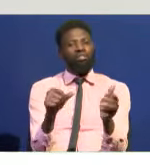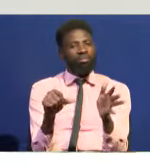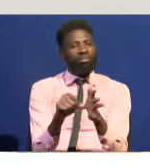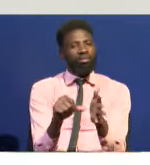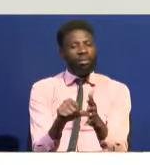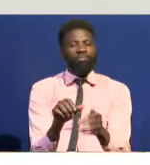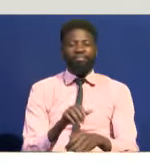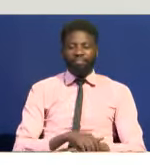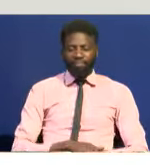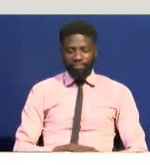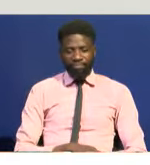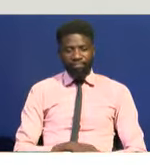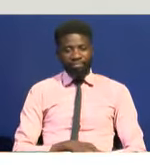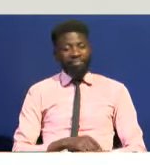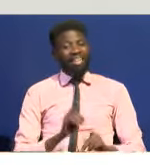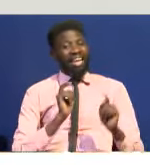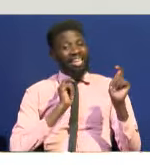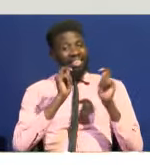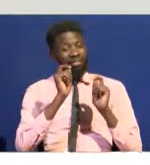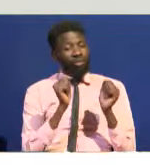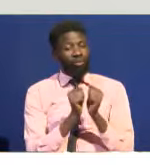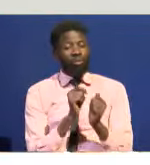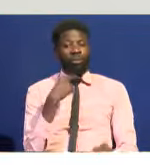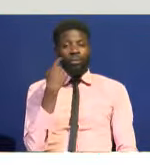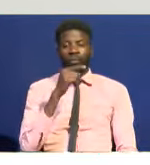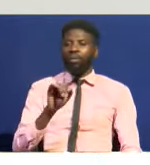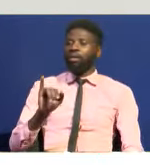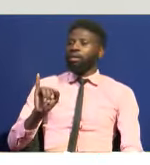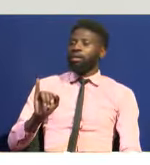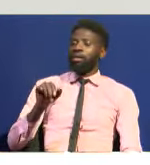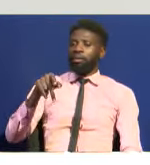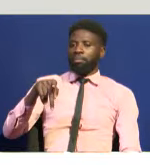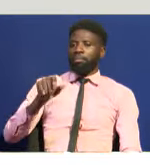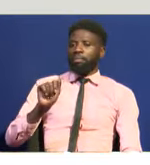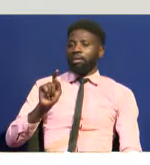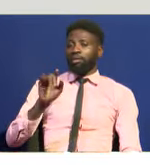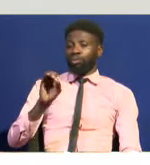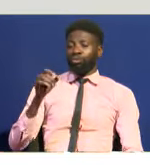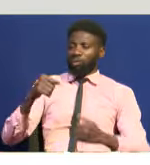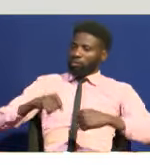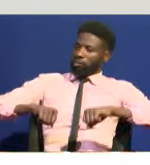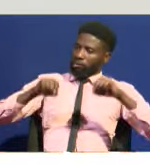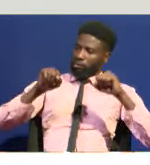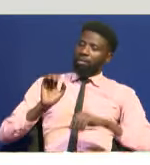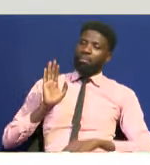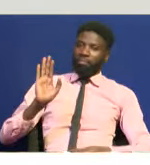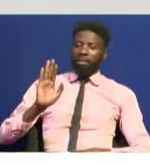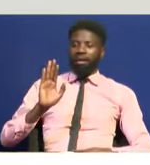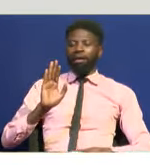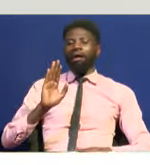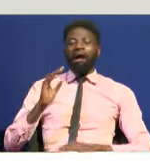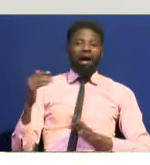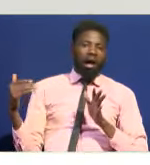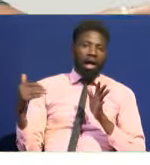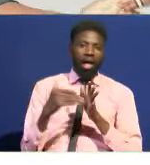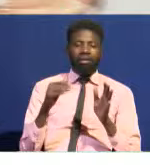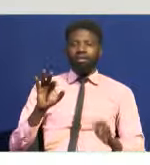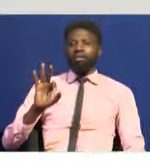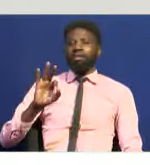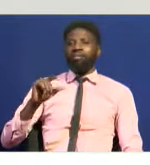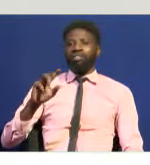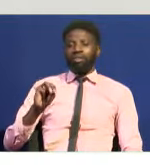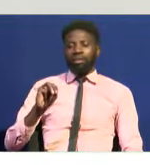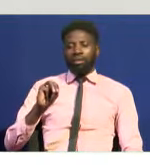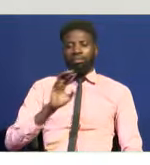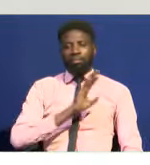tonight is none other than Ipato Korema Surum, who is the chairperson of the Anti-FGM board. Karibu